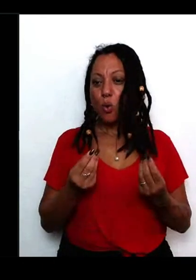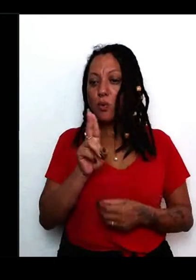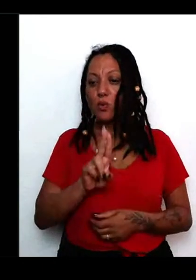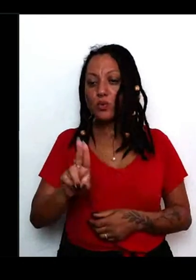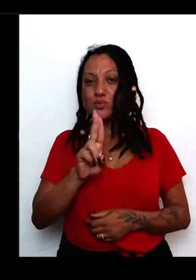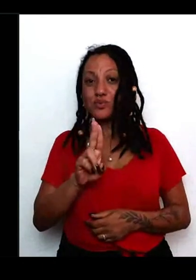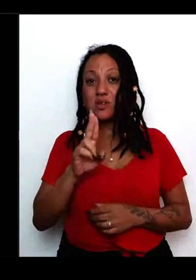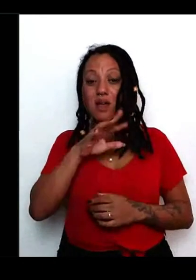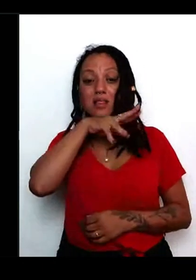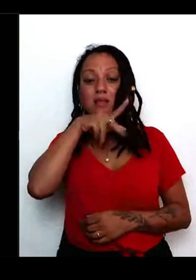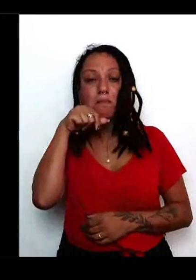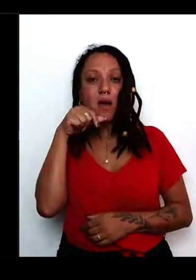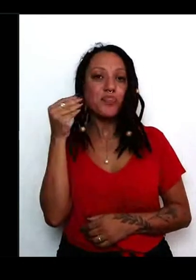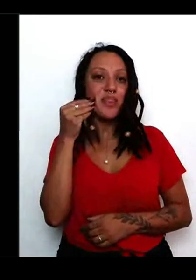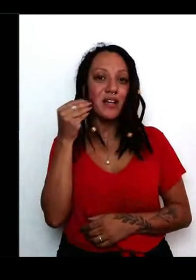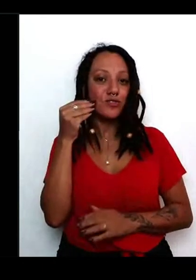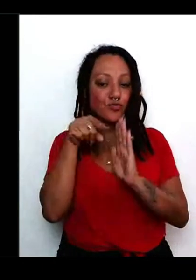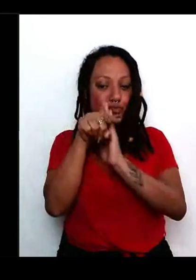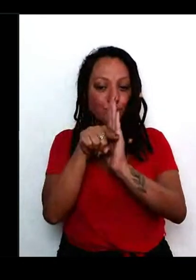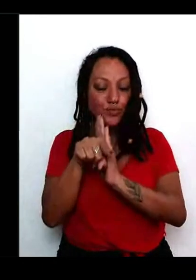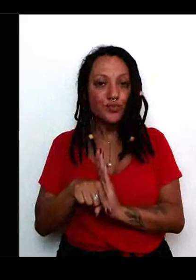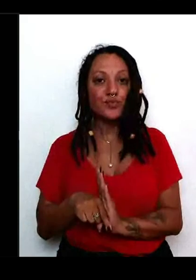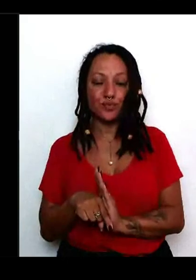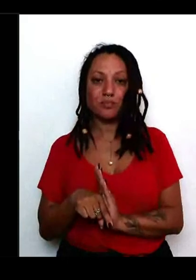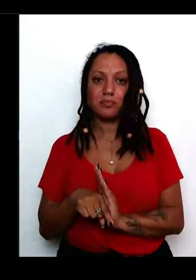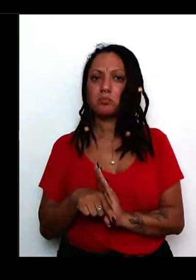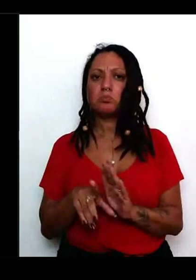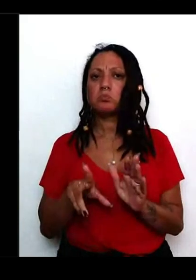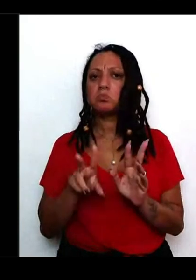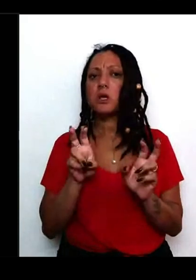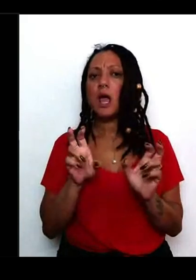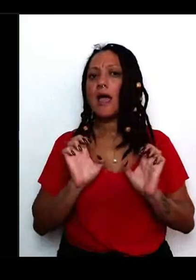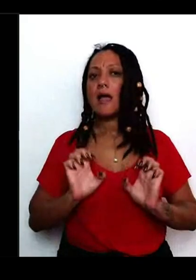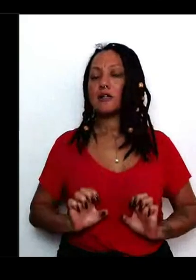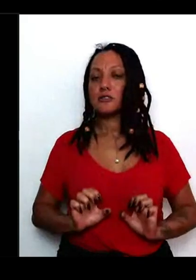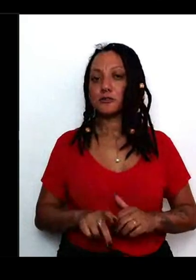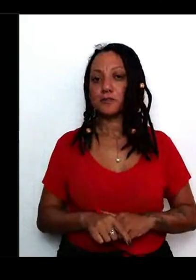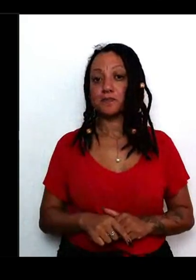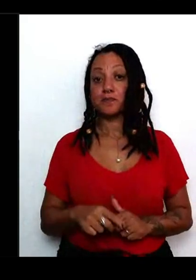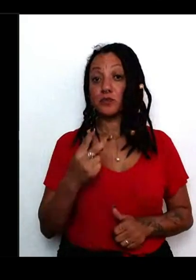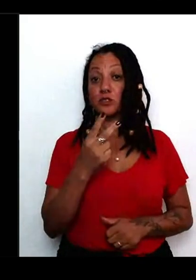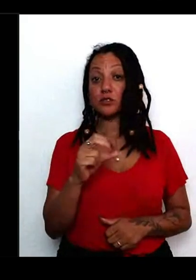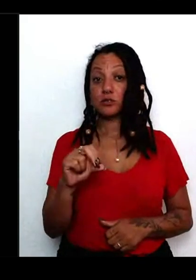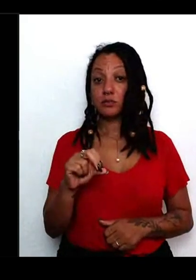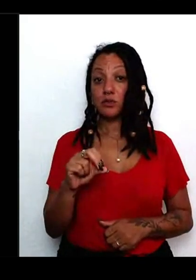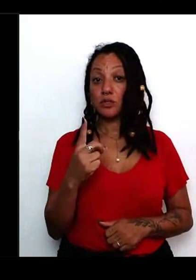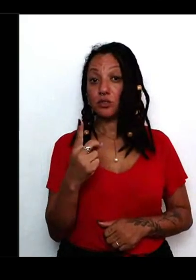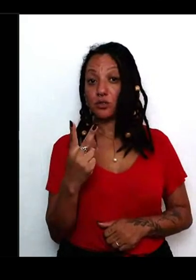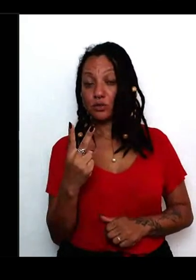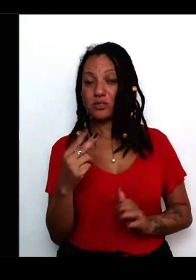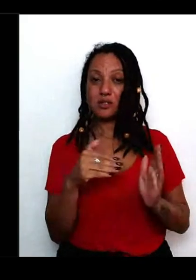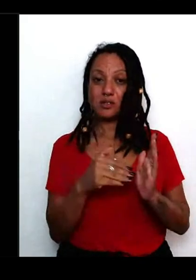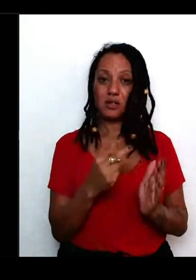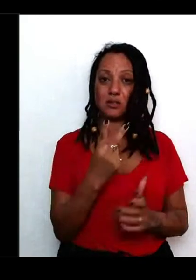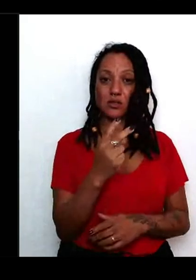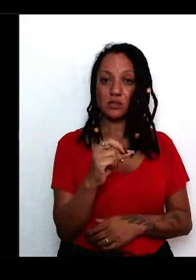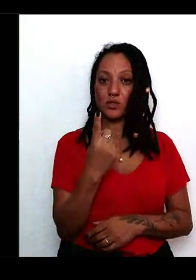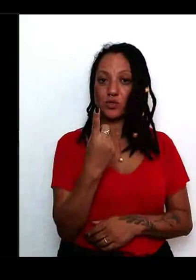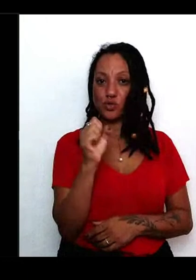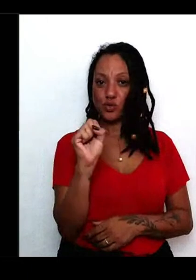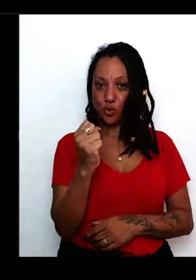between 2012 and 2018 I was engaged in a really painful